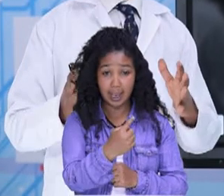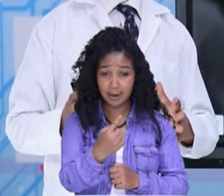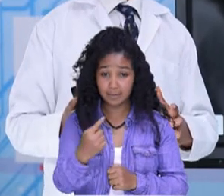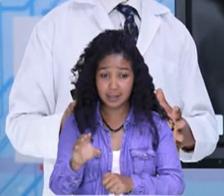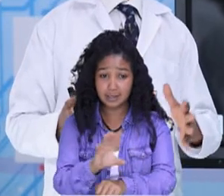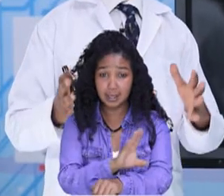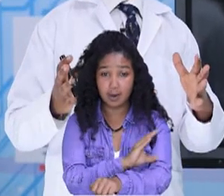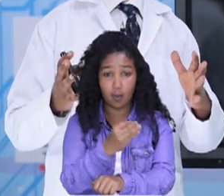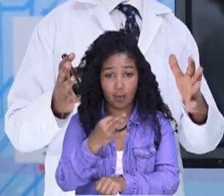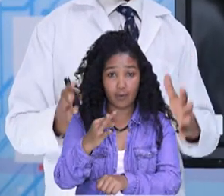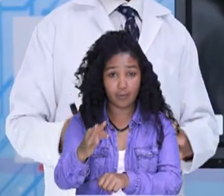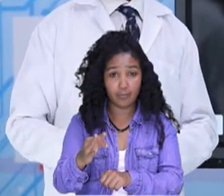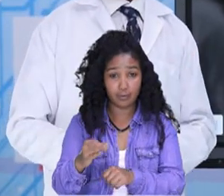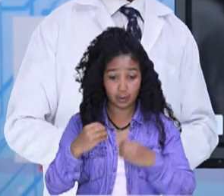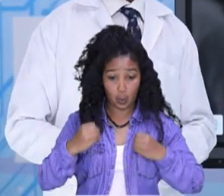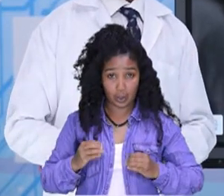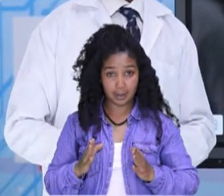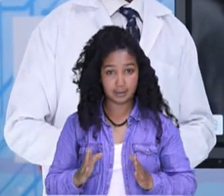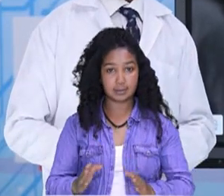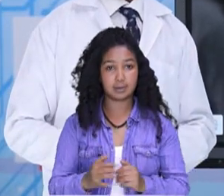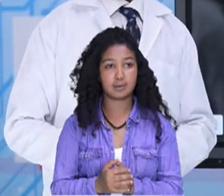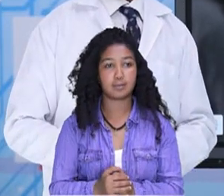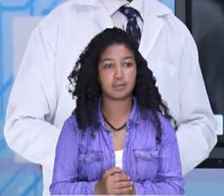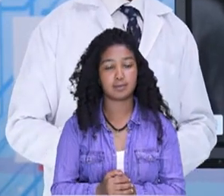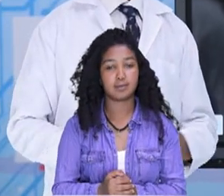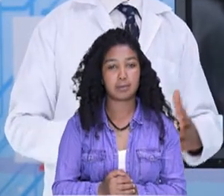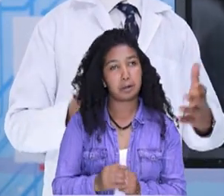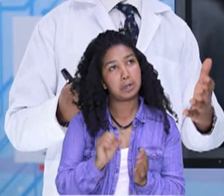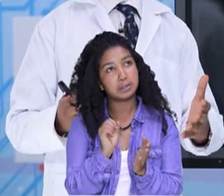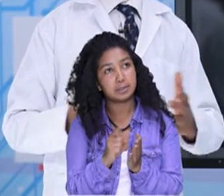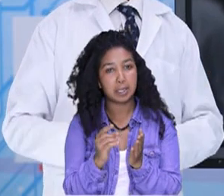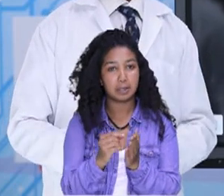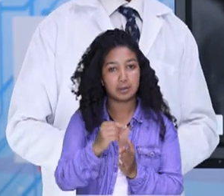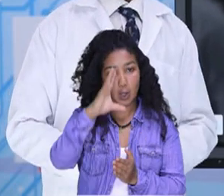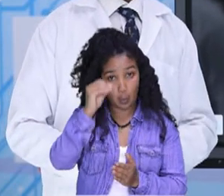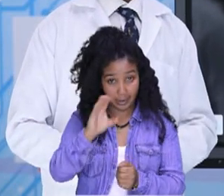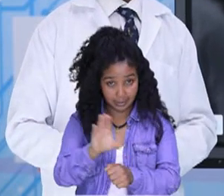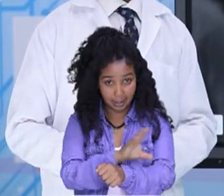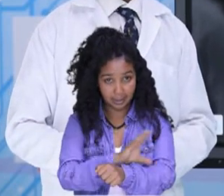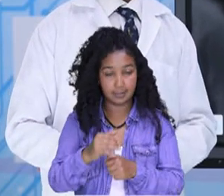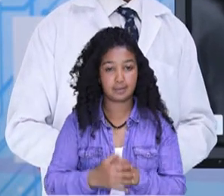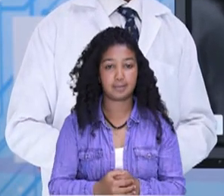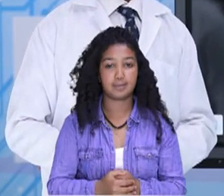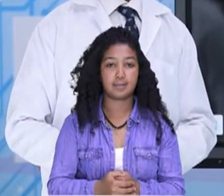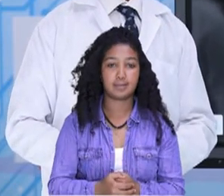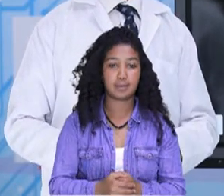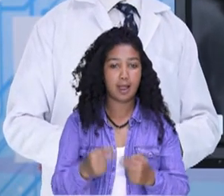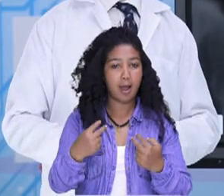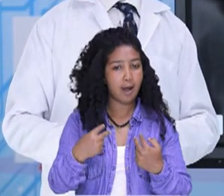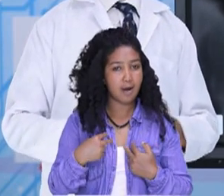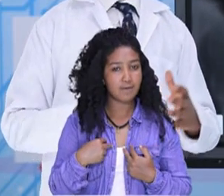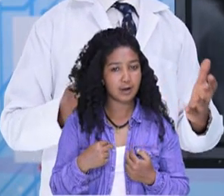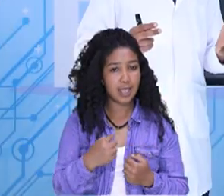Every cells of the organisms, let's take human cells,